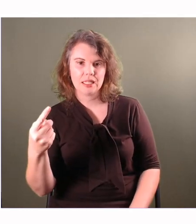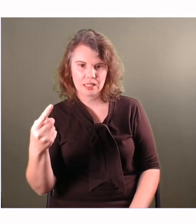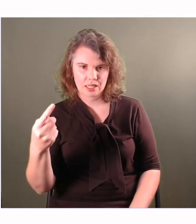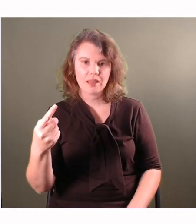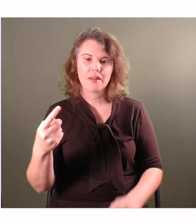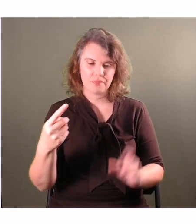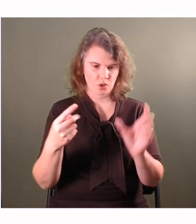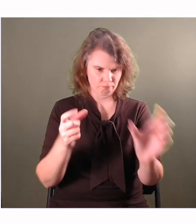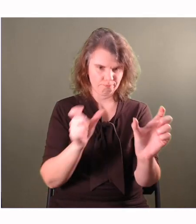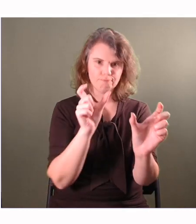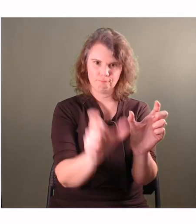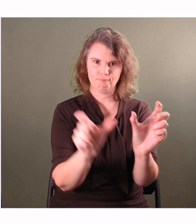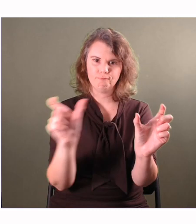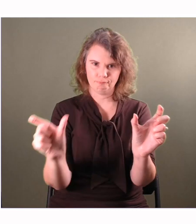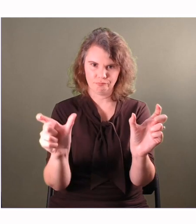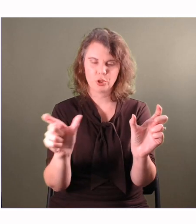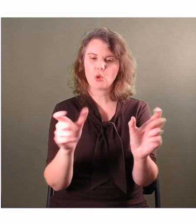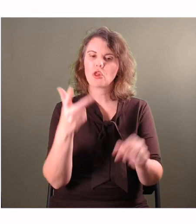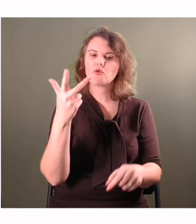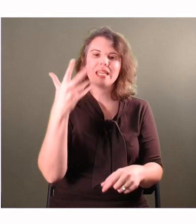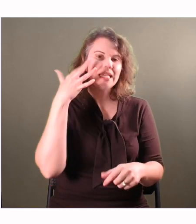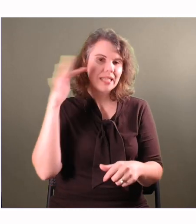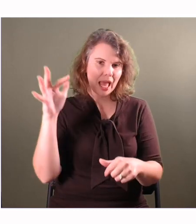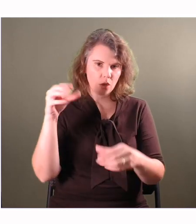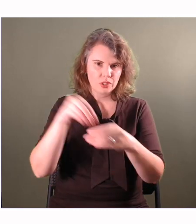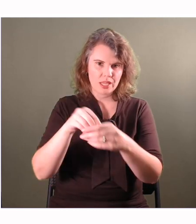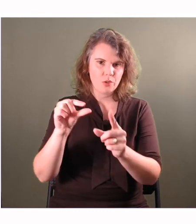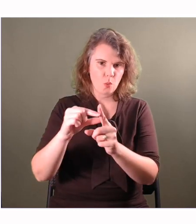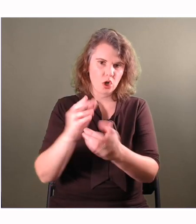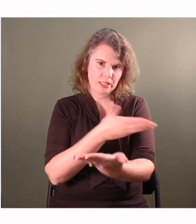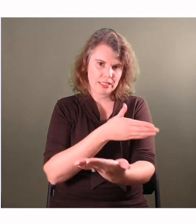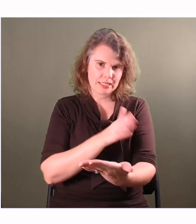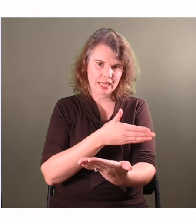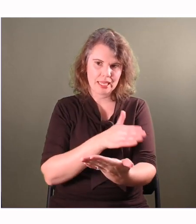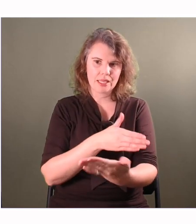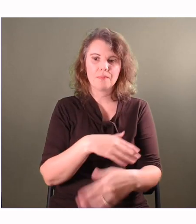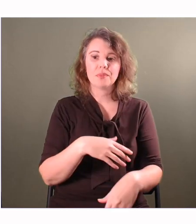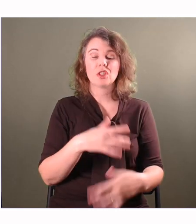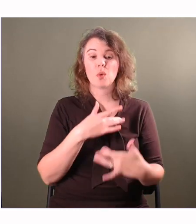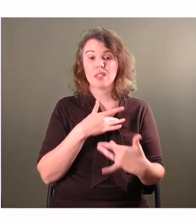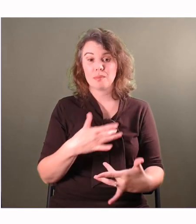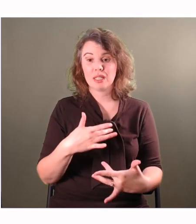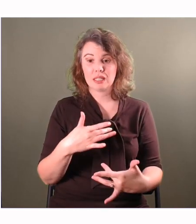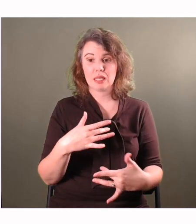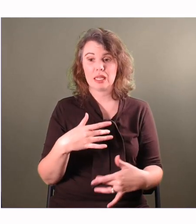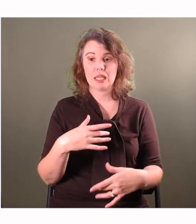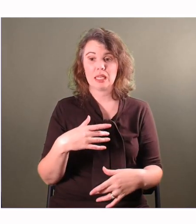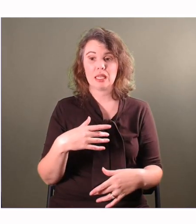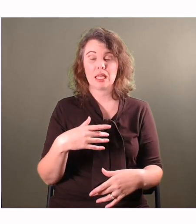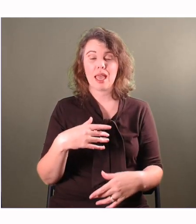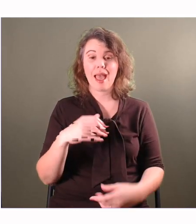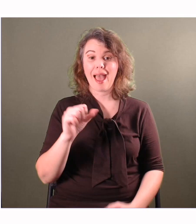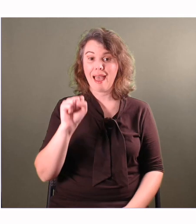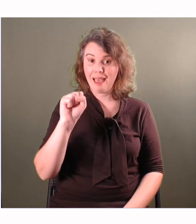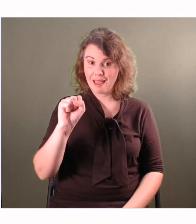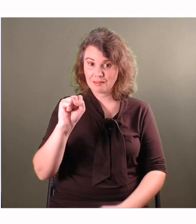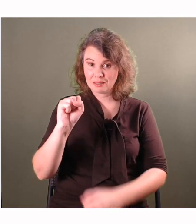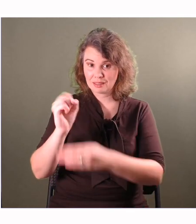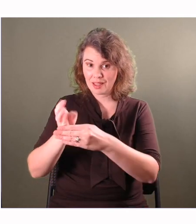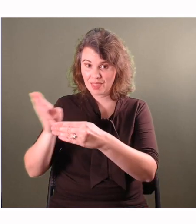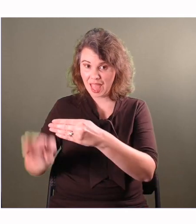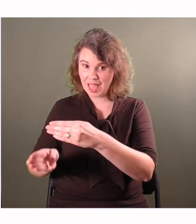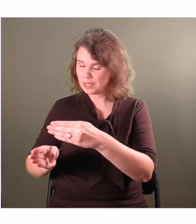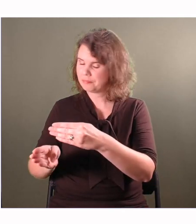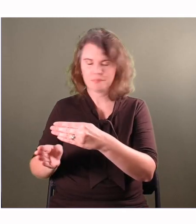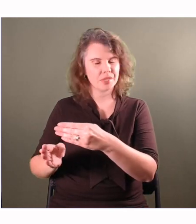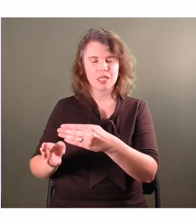vowel, and NG as a coda. And crucially, S as a coda is